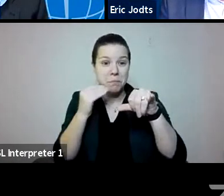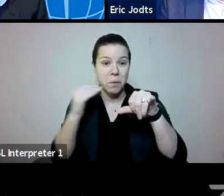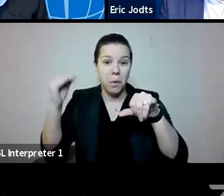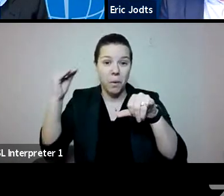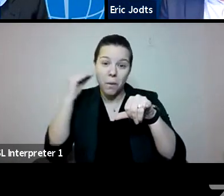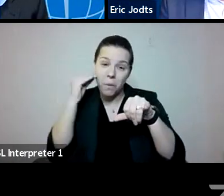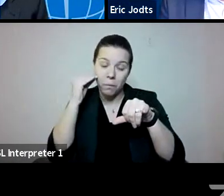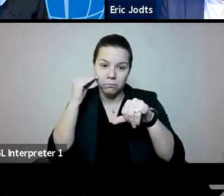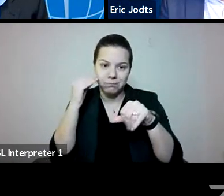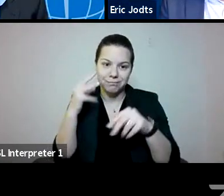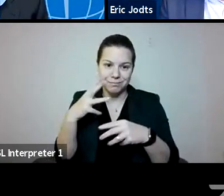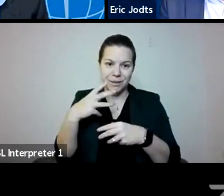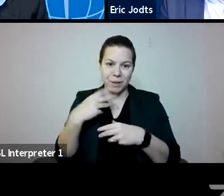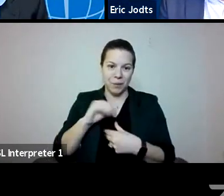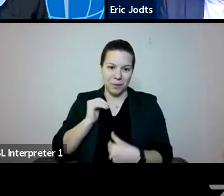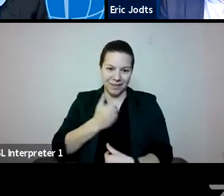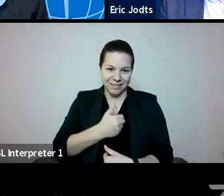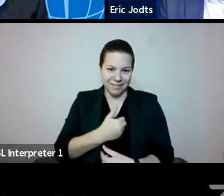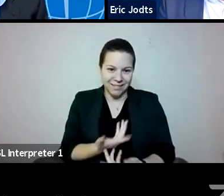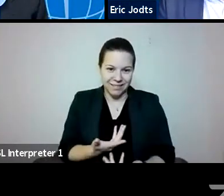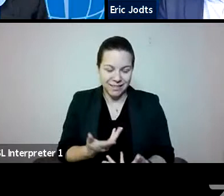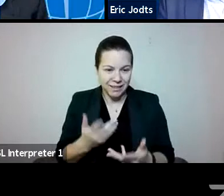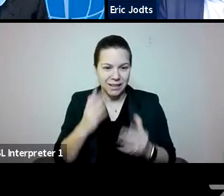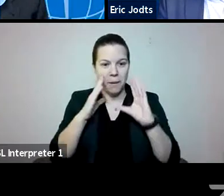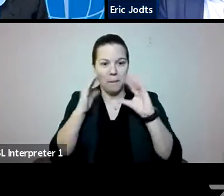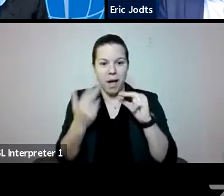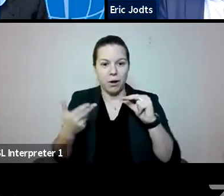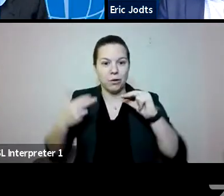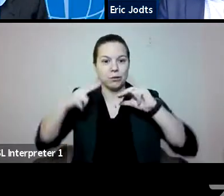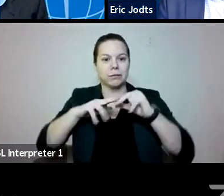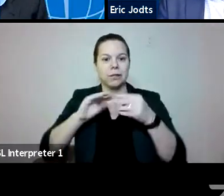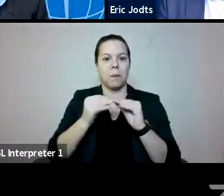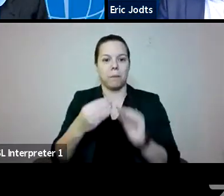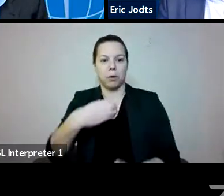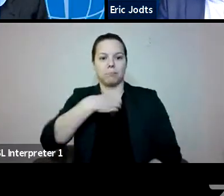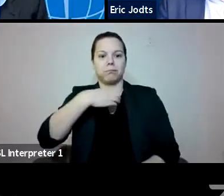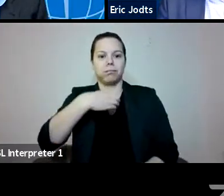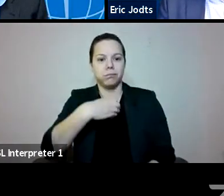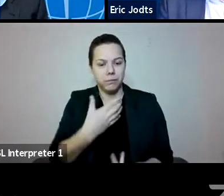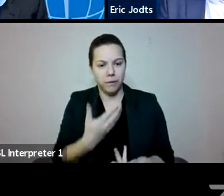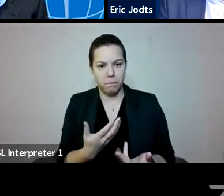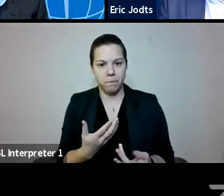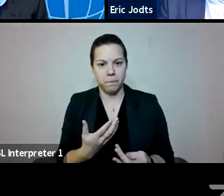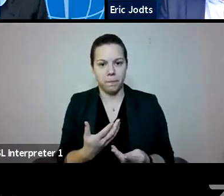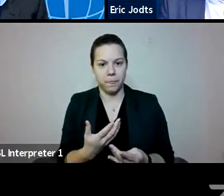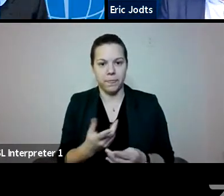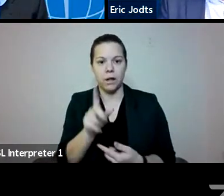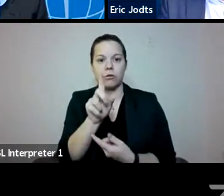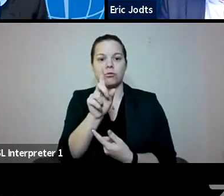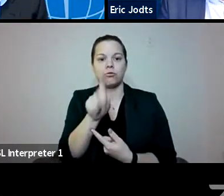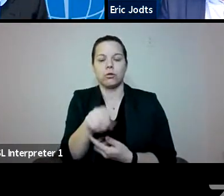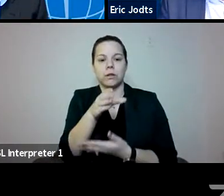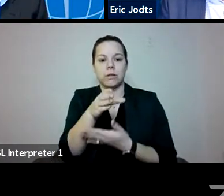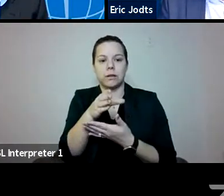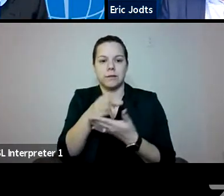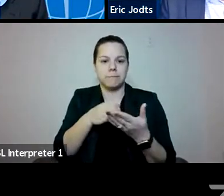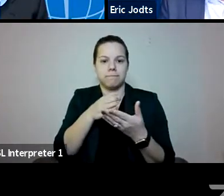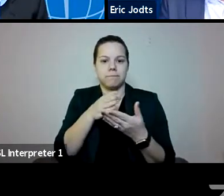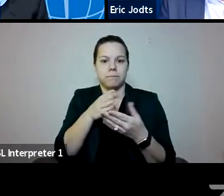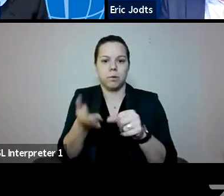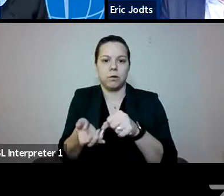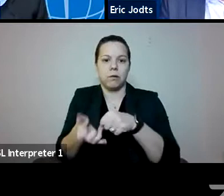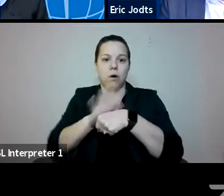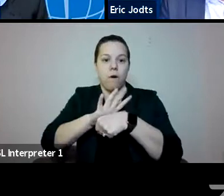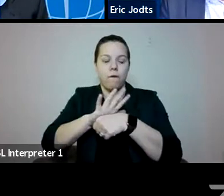present company included, I'd expect an increasing number of complaints. There should be a